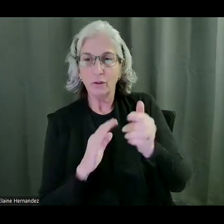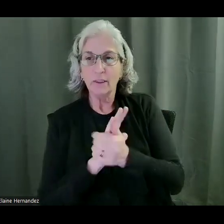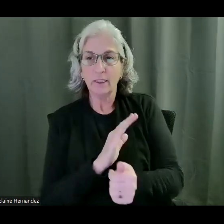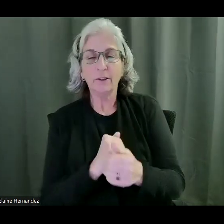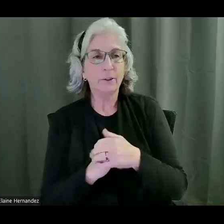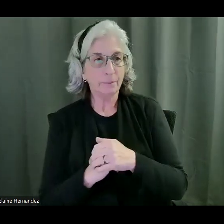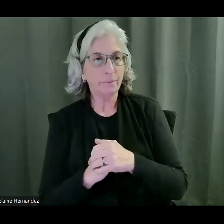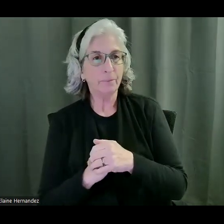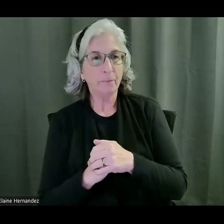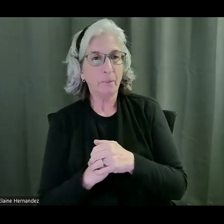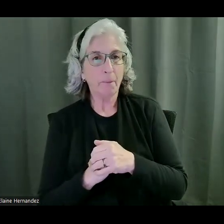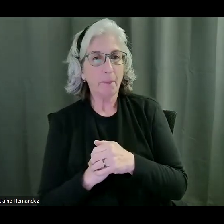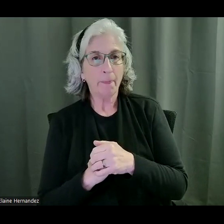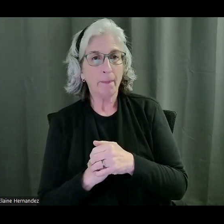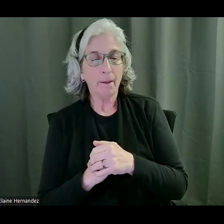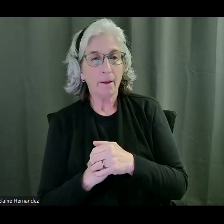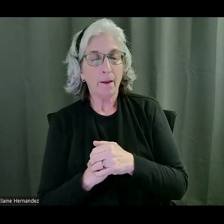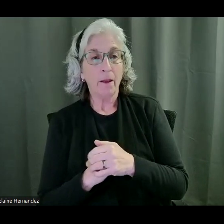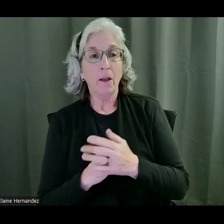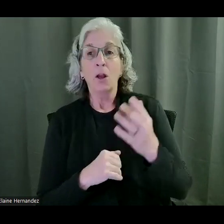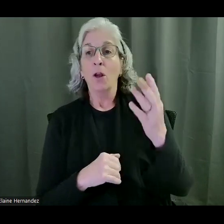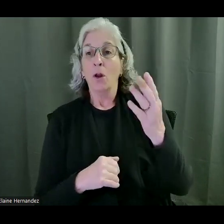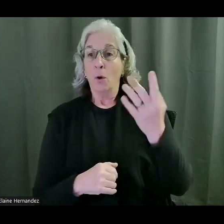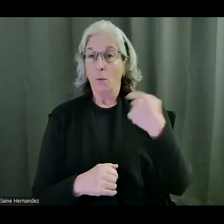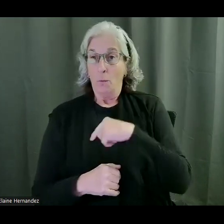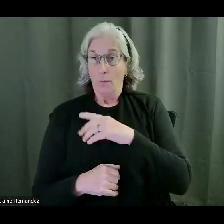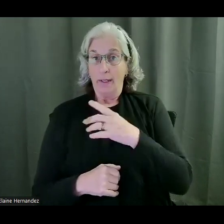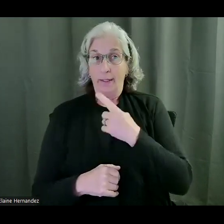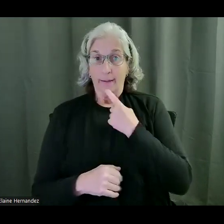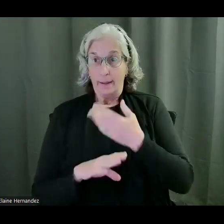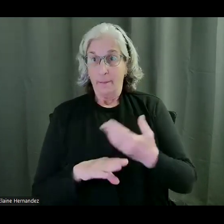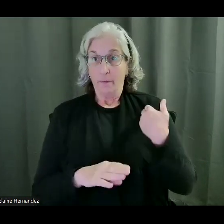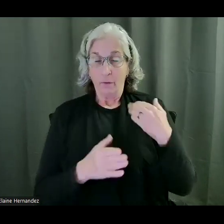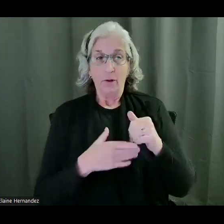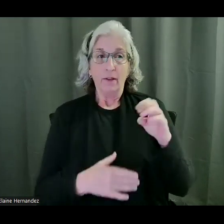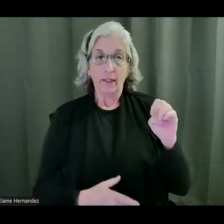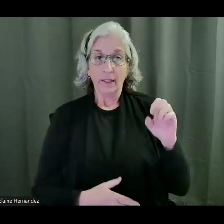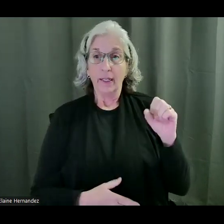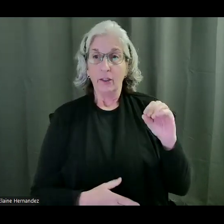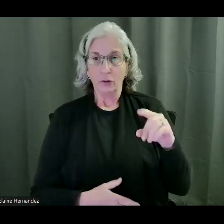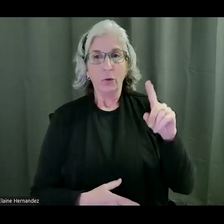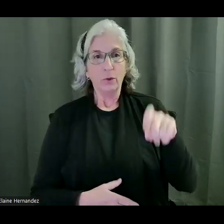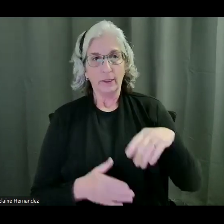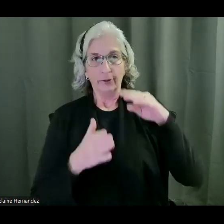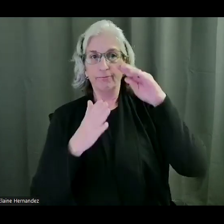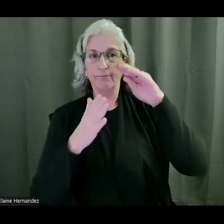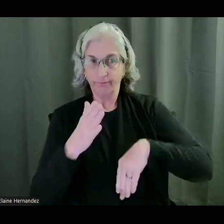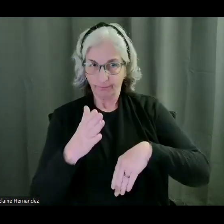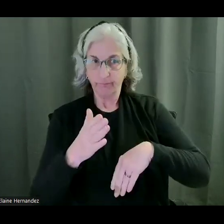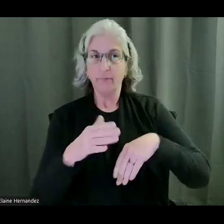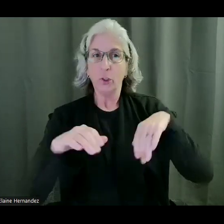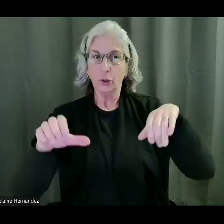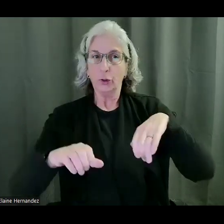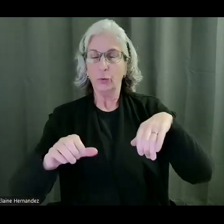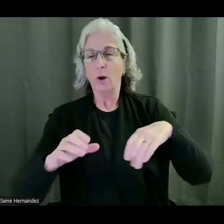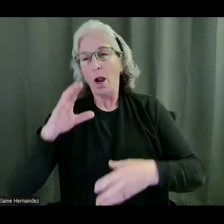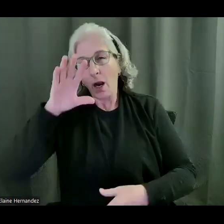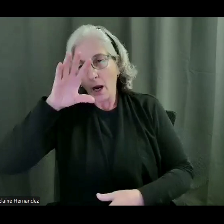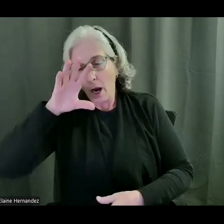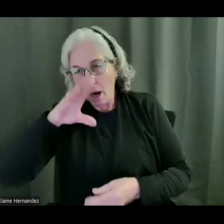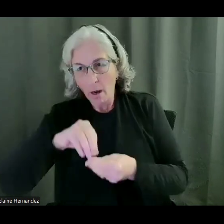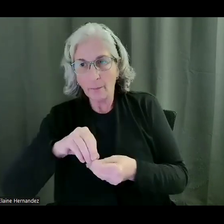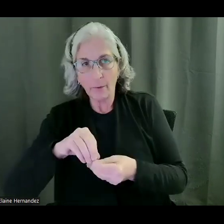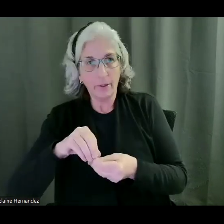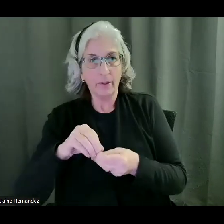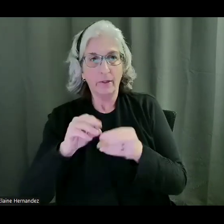We mentioned earlier that ESOs would need to complete a comprehensive assessment at the beginning of